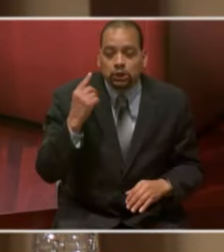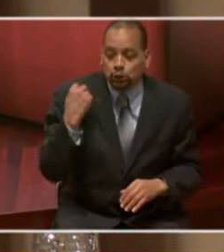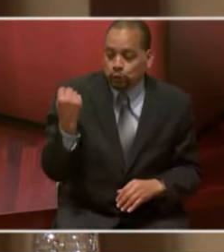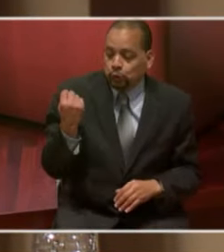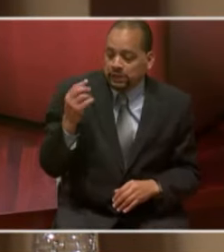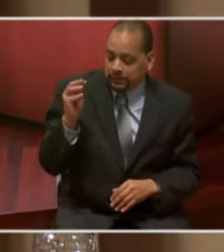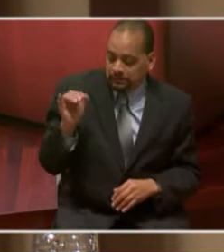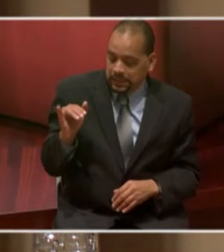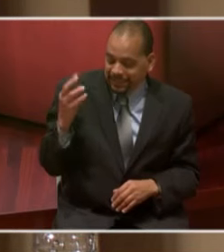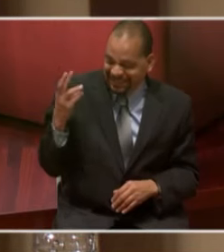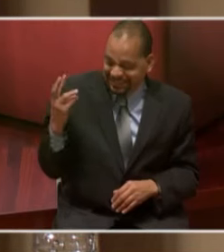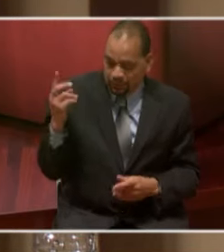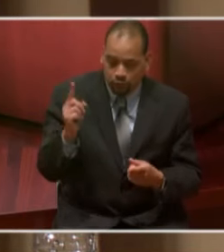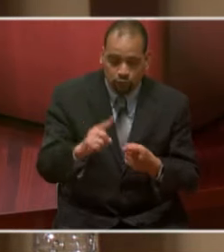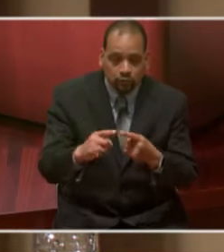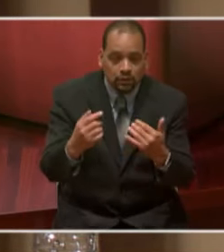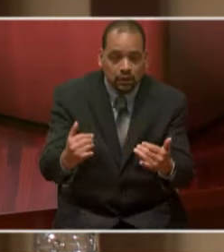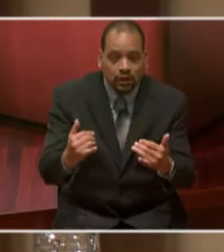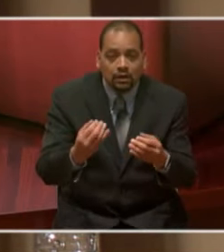board a bus and drive us.